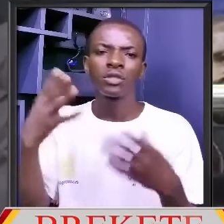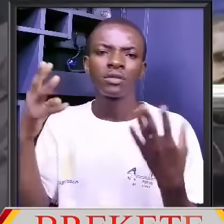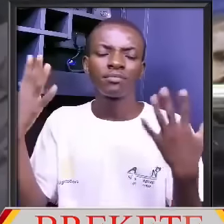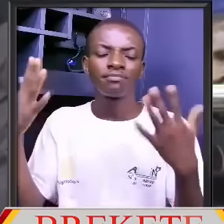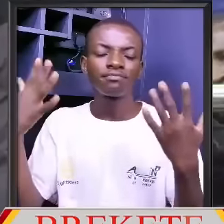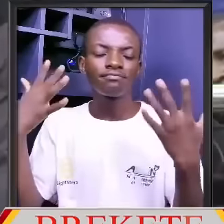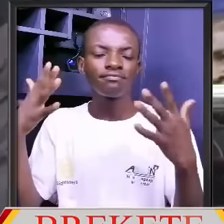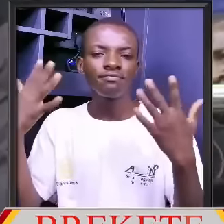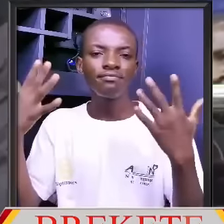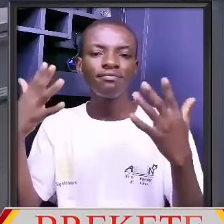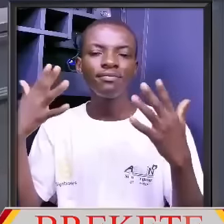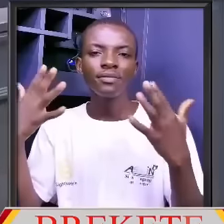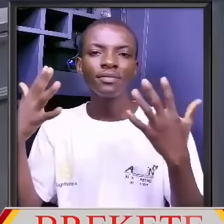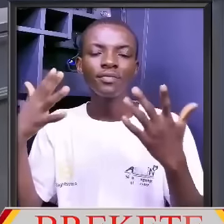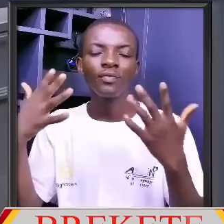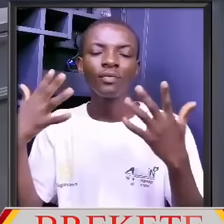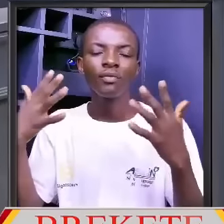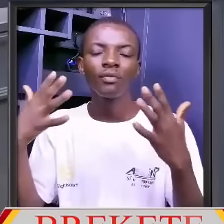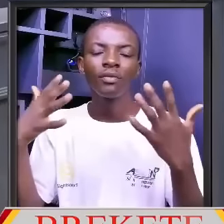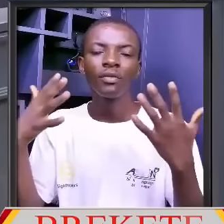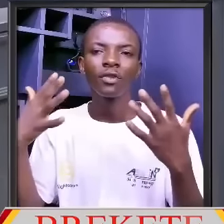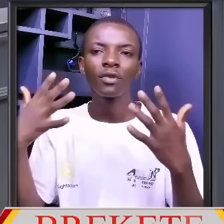this man.